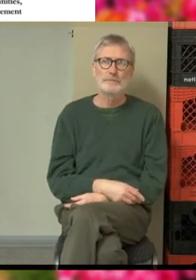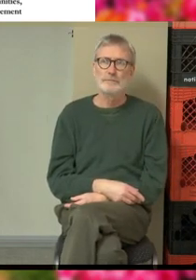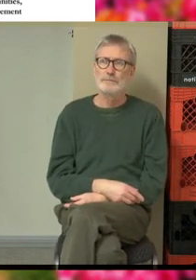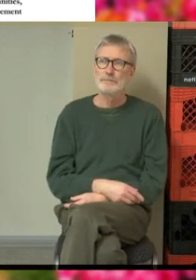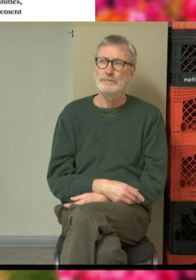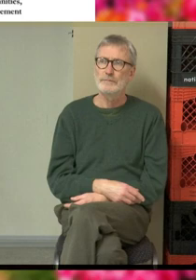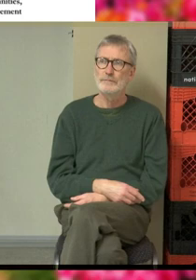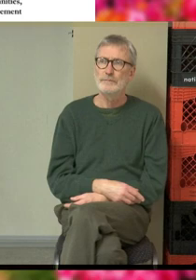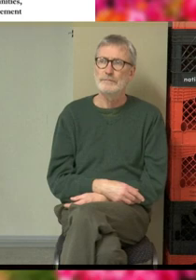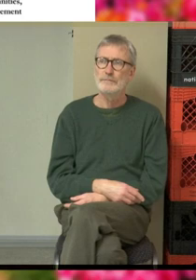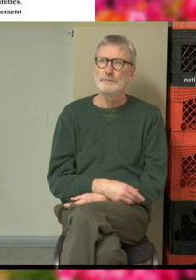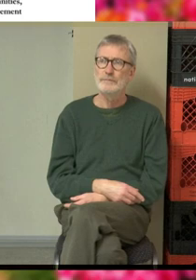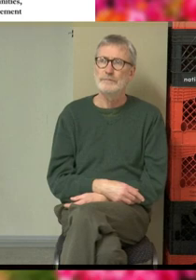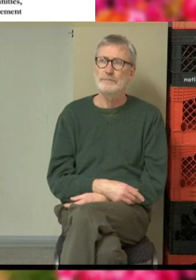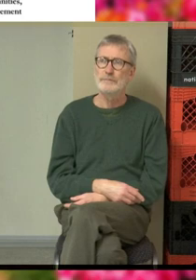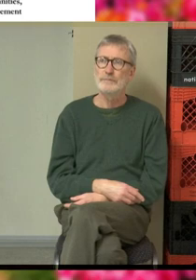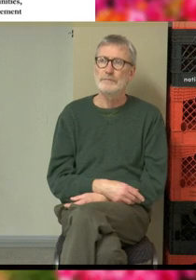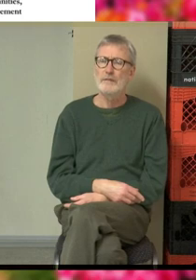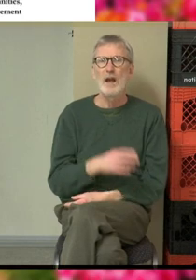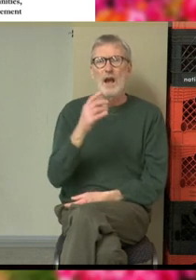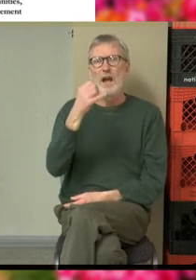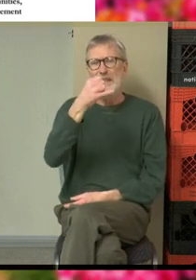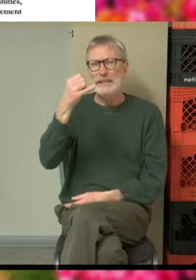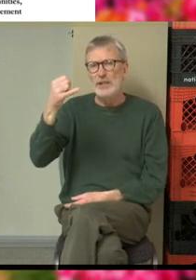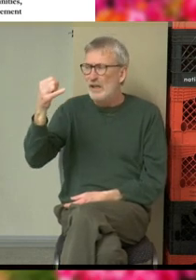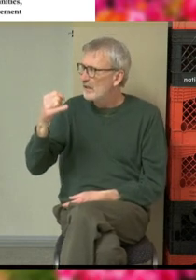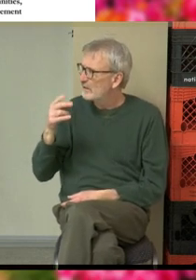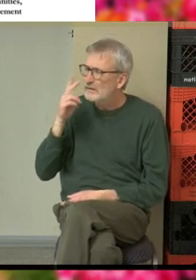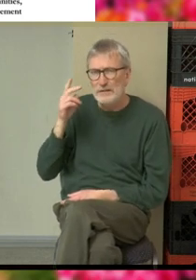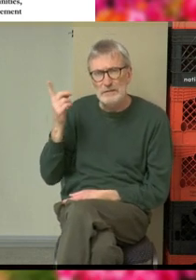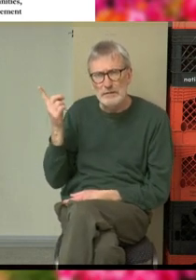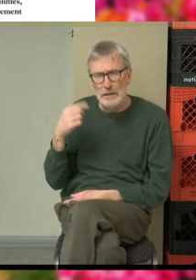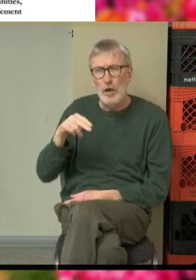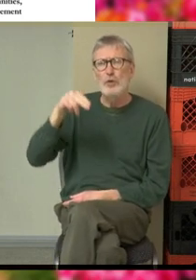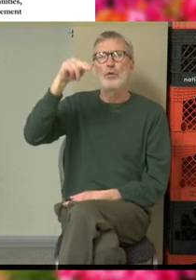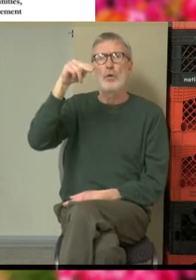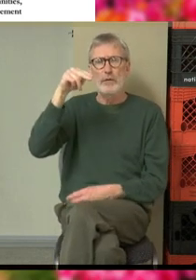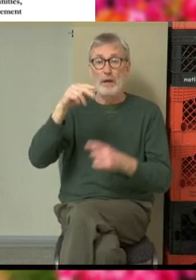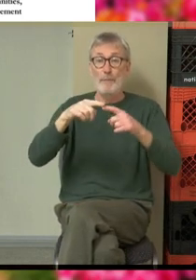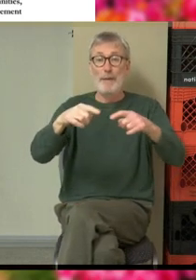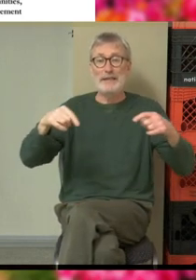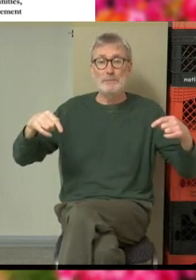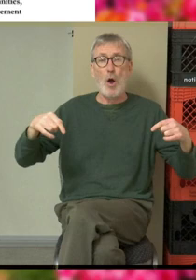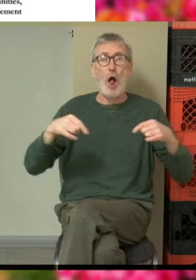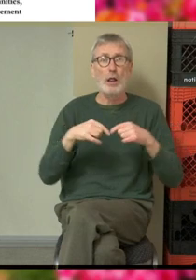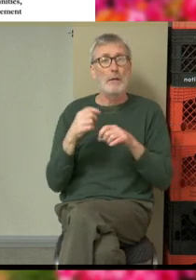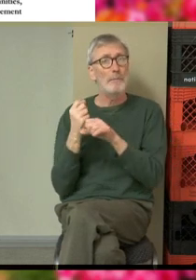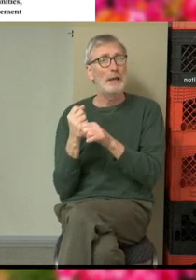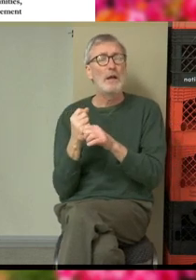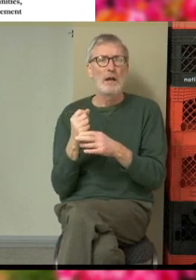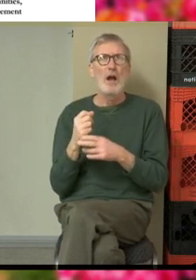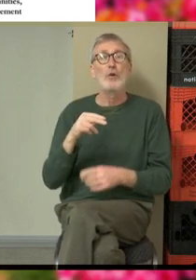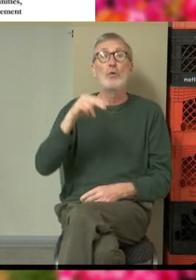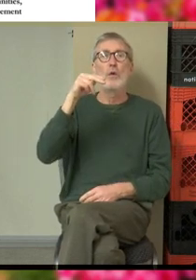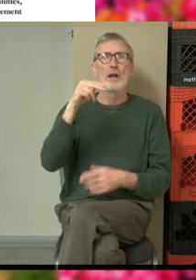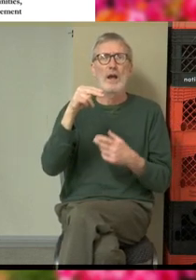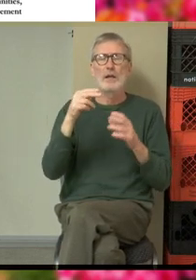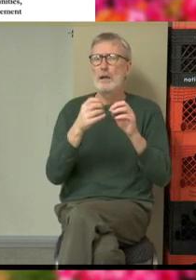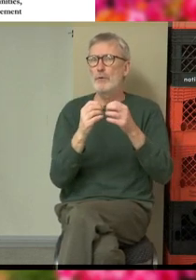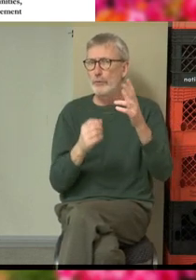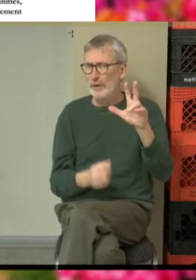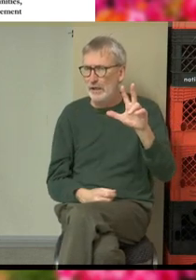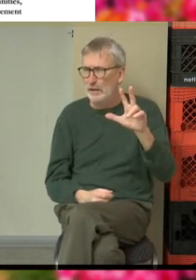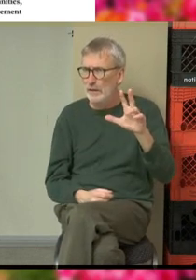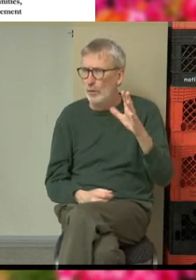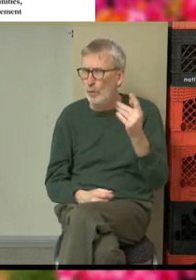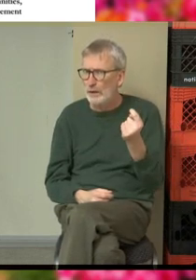on to sort of the dashed line to the north of the baseball field, we have number three, which